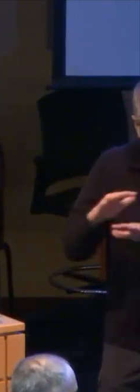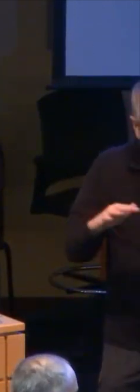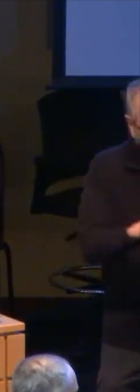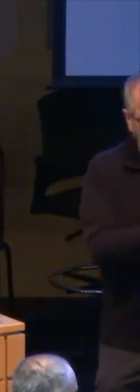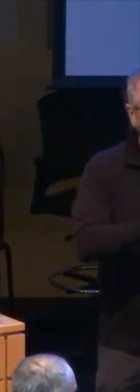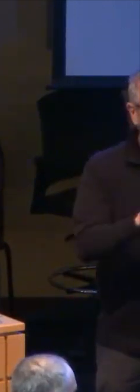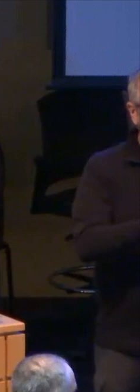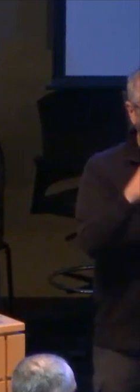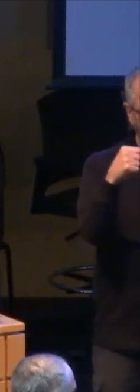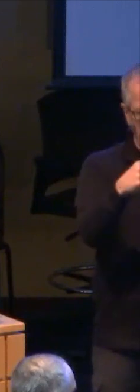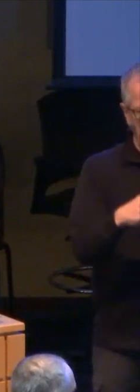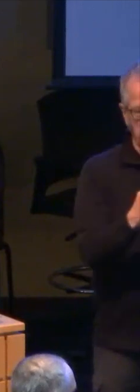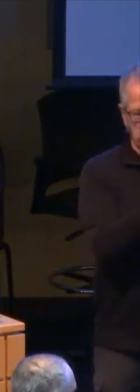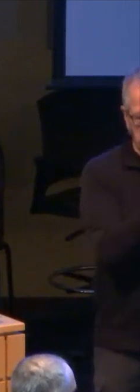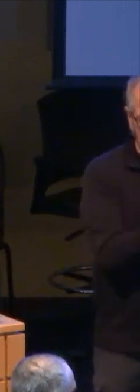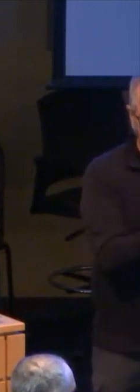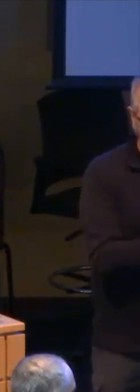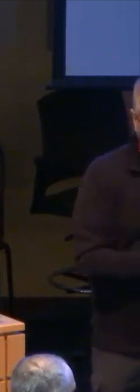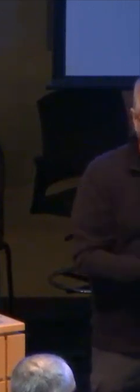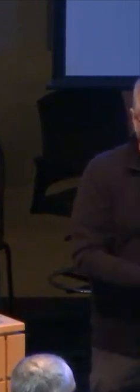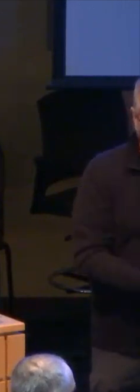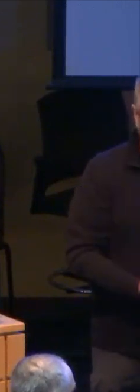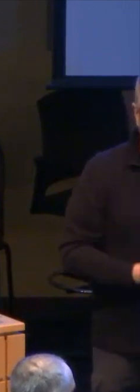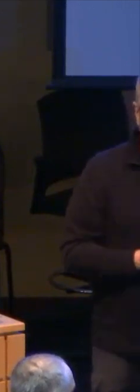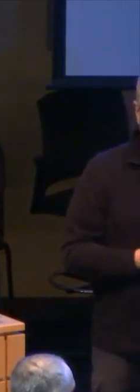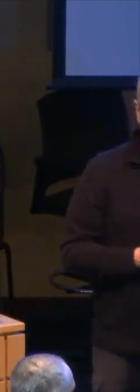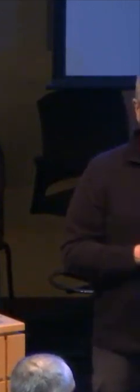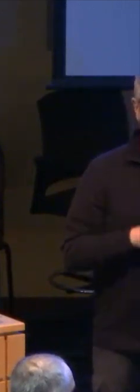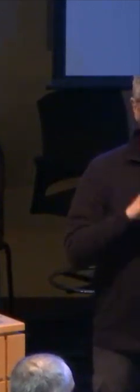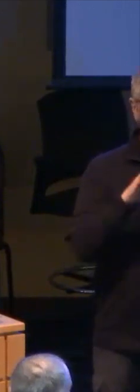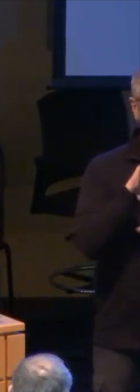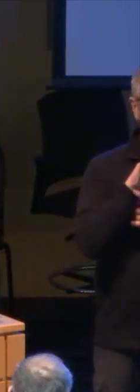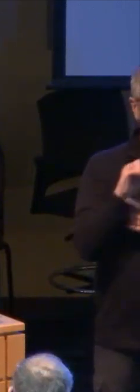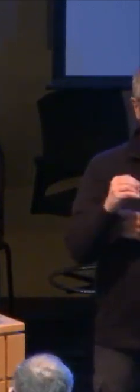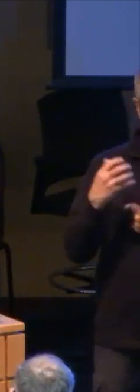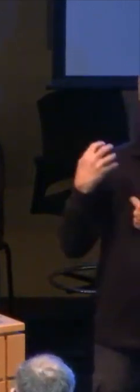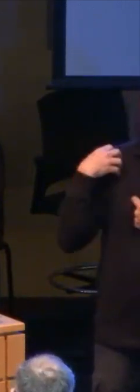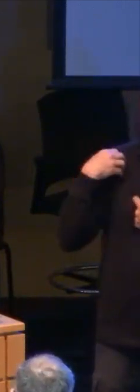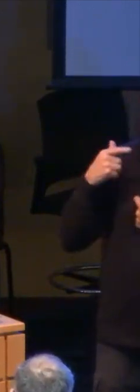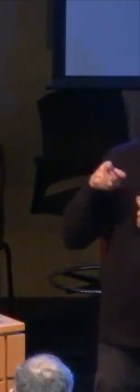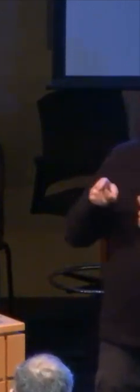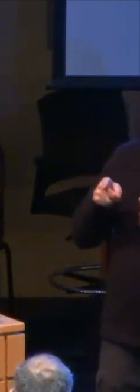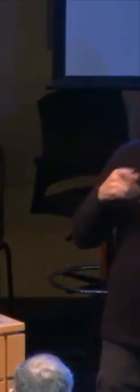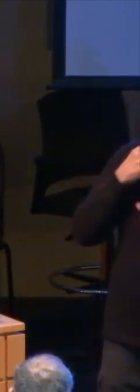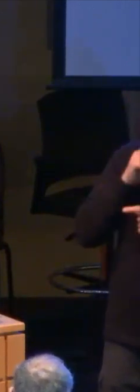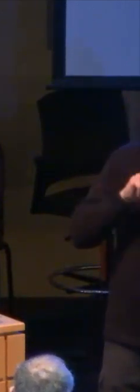Cryosphere Program of the World Climate Research Program and a co-chair and founder